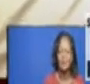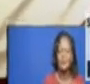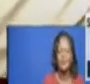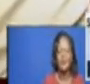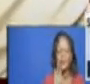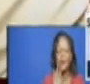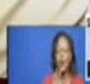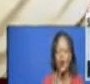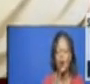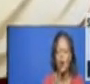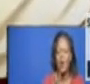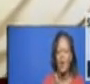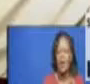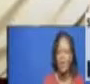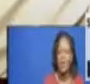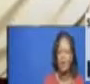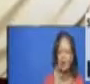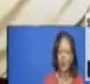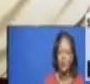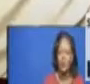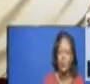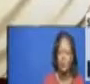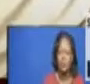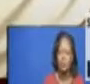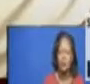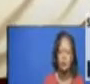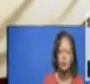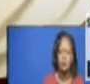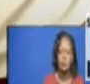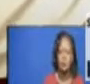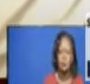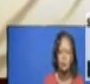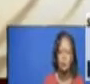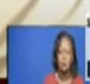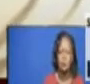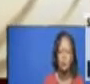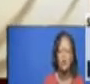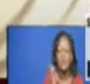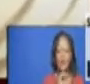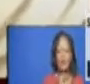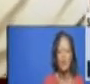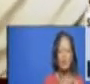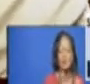1974 and then joined. I finished in